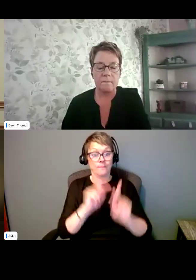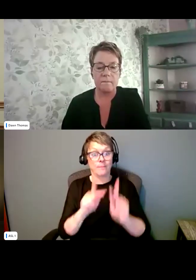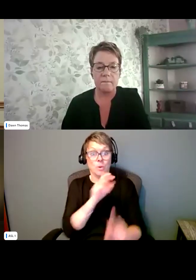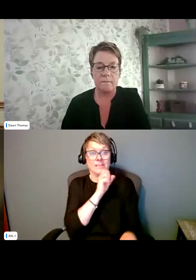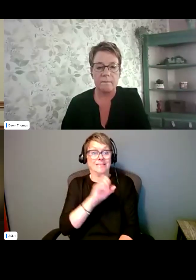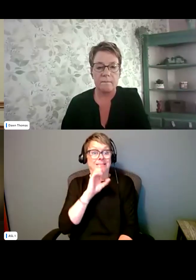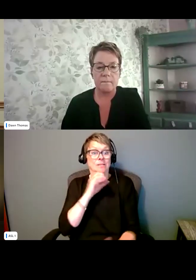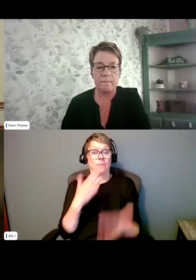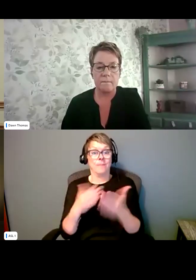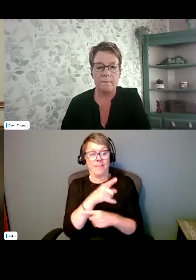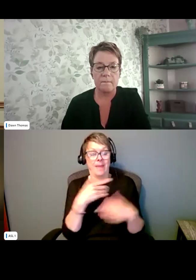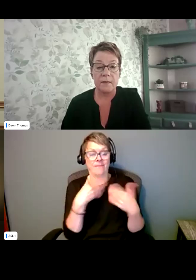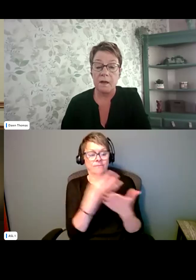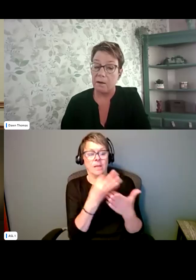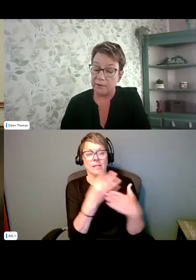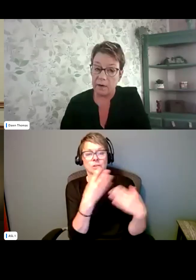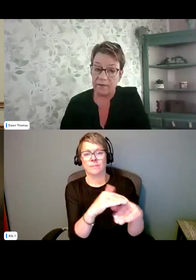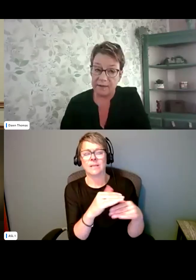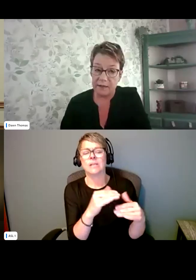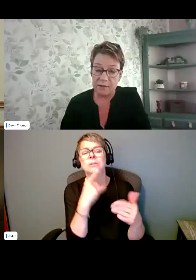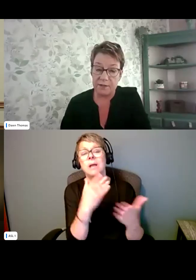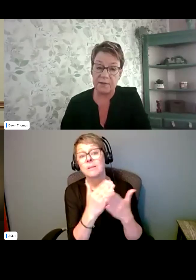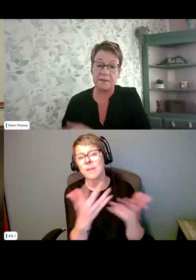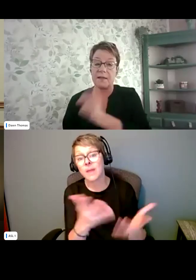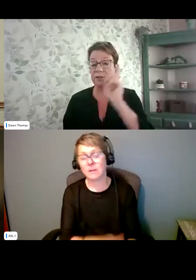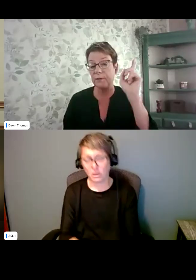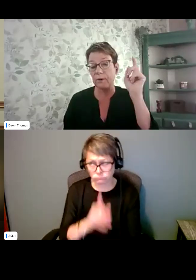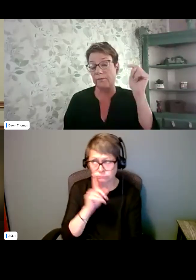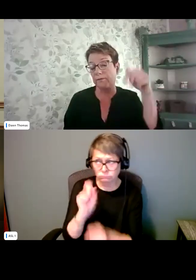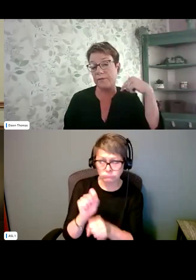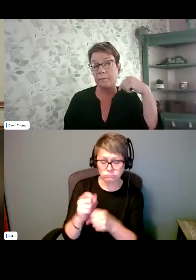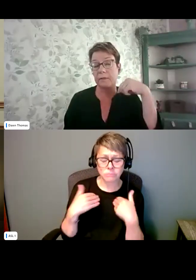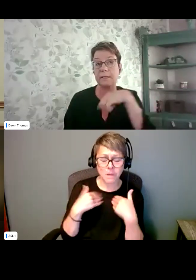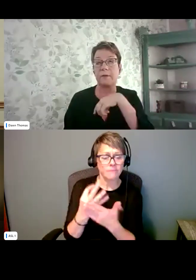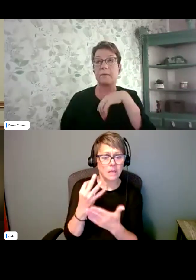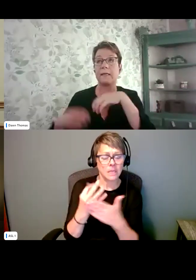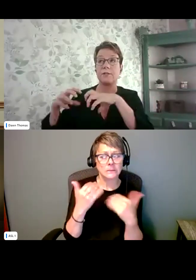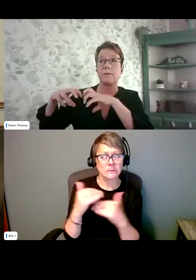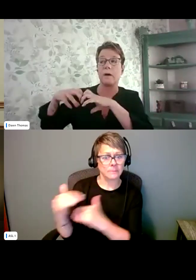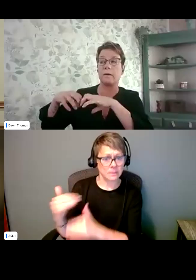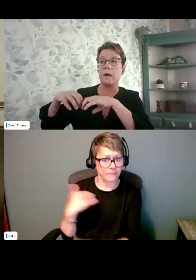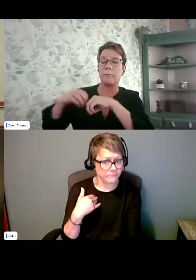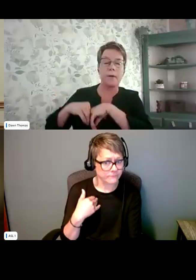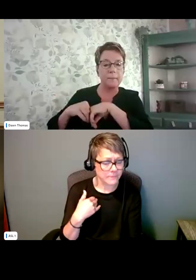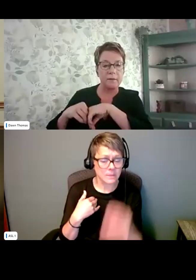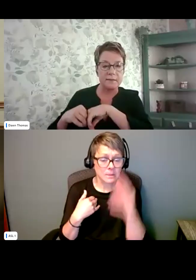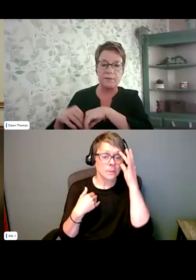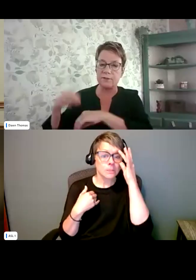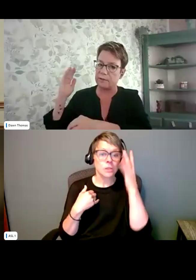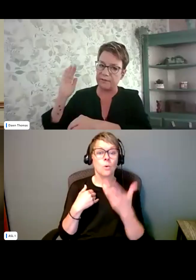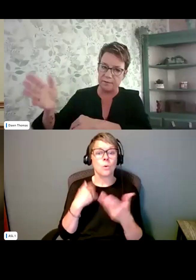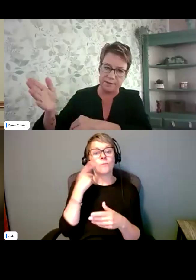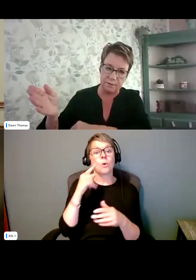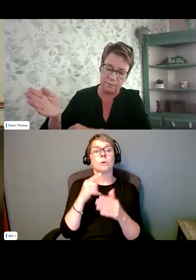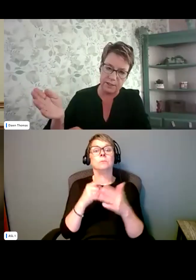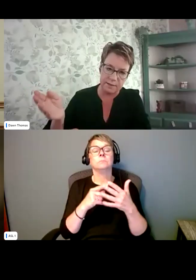some financial constraints, right? Oh, there are financial constraints. And as you know, from getting to our primary center